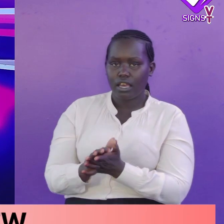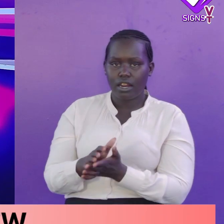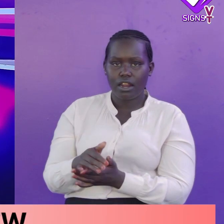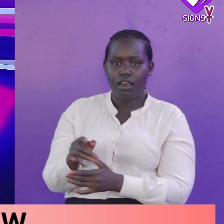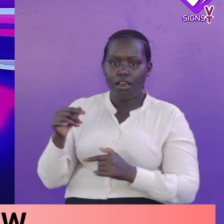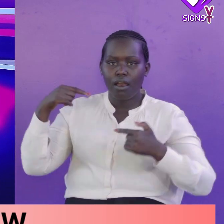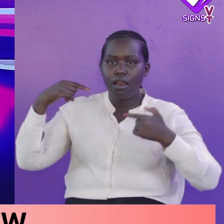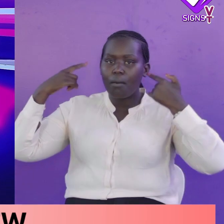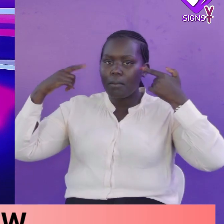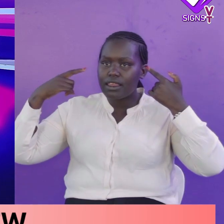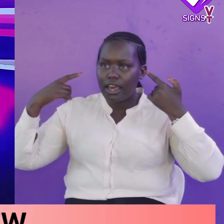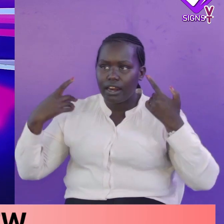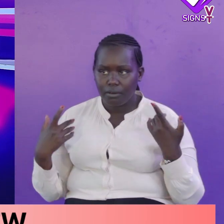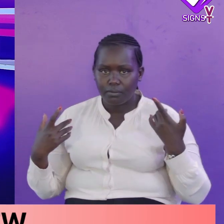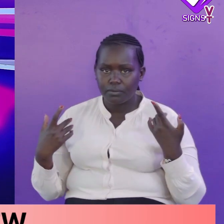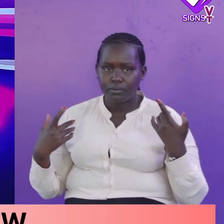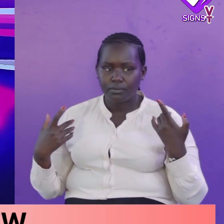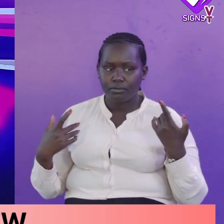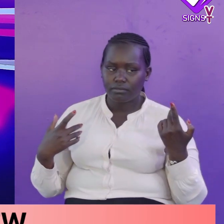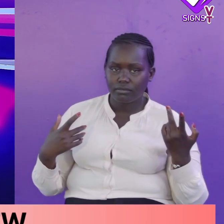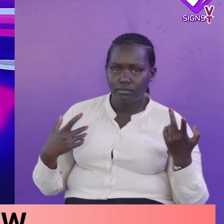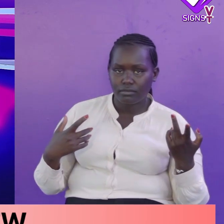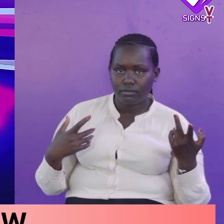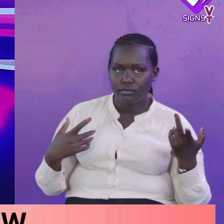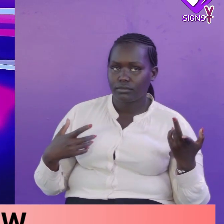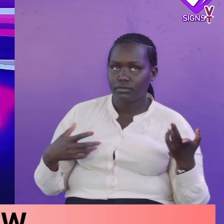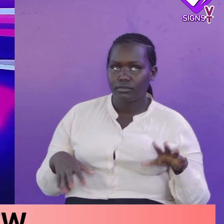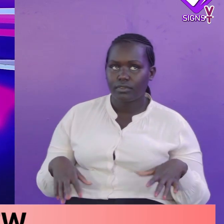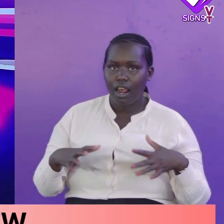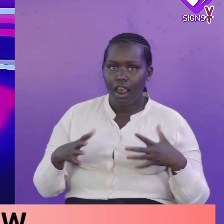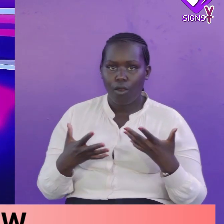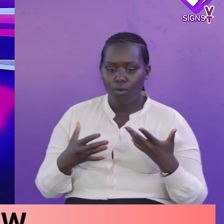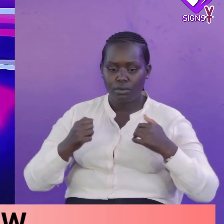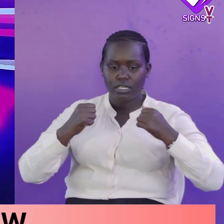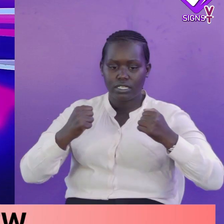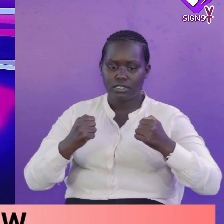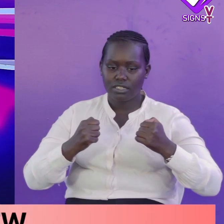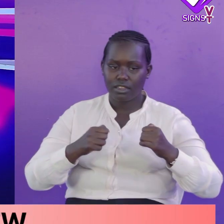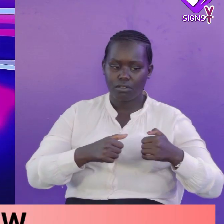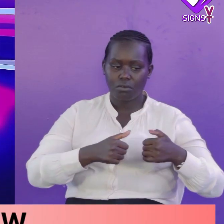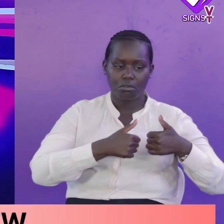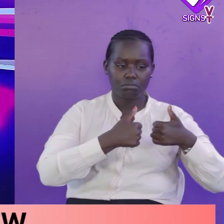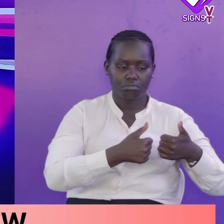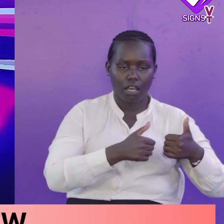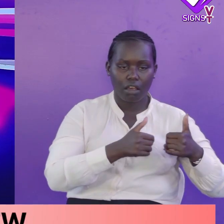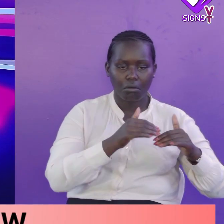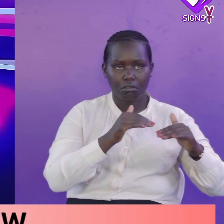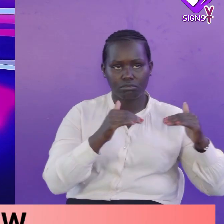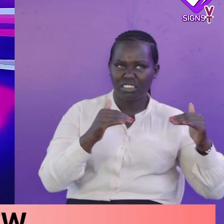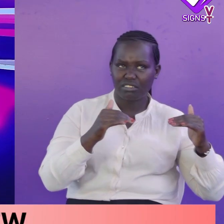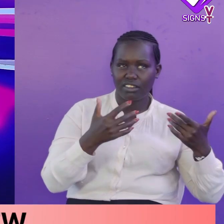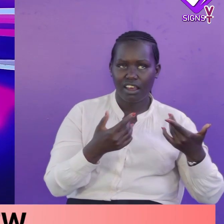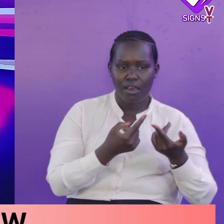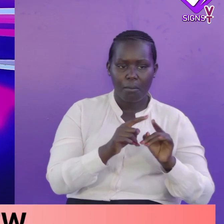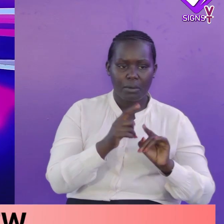Two mid-table teams. Yeah. In terms of strength, they look equal. So for me, I think